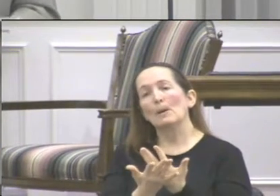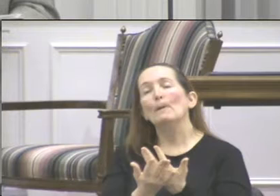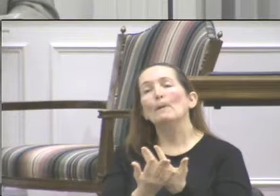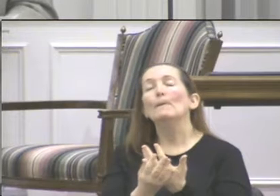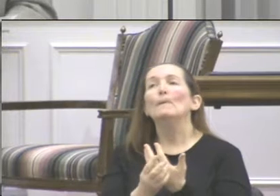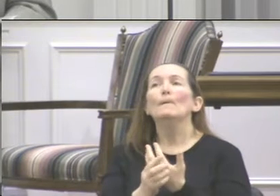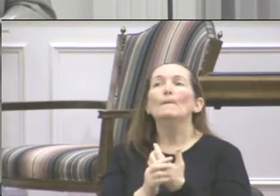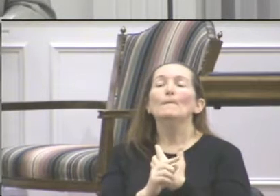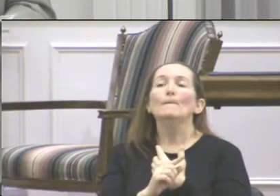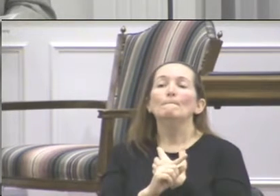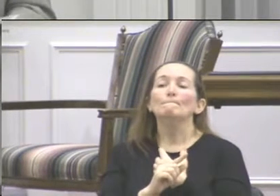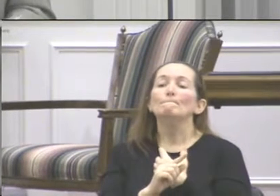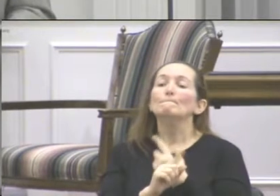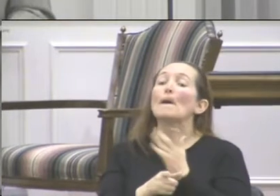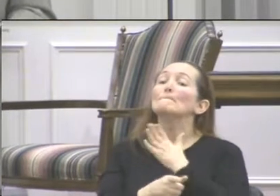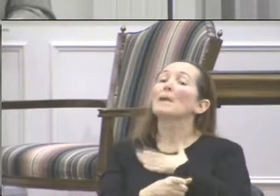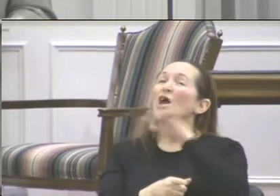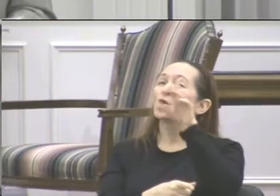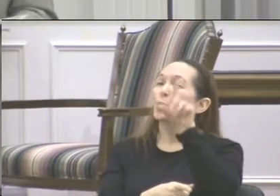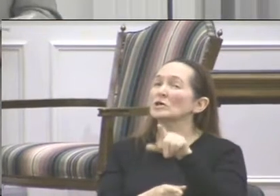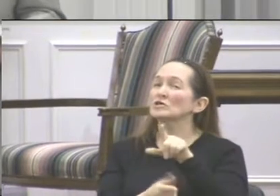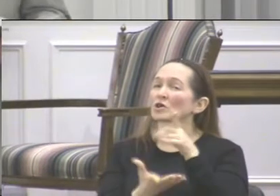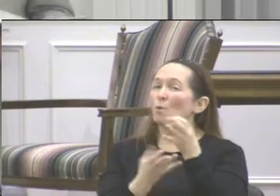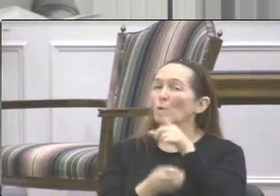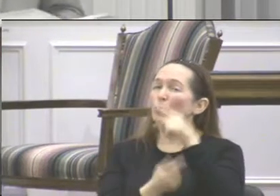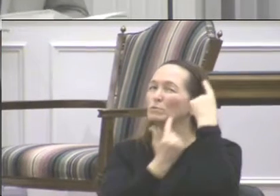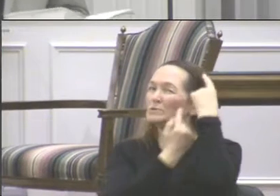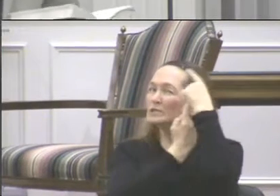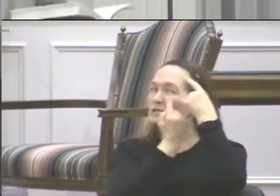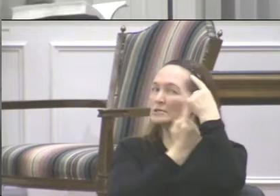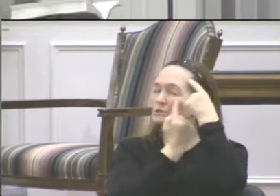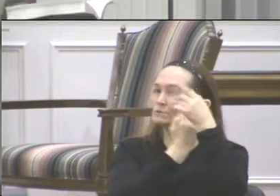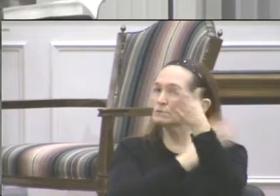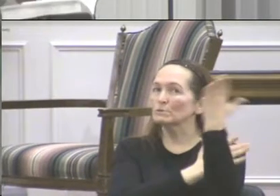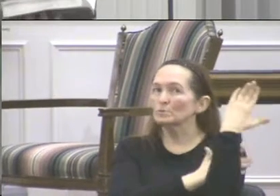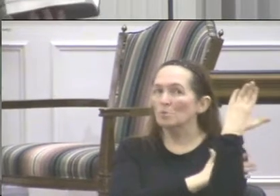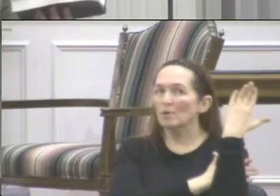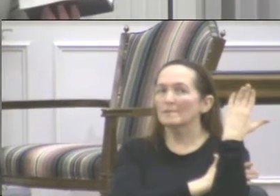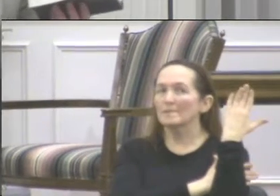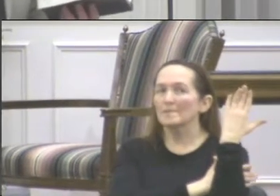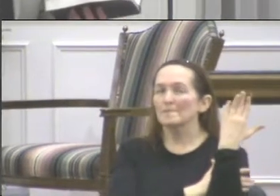But my question, I want you to consider this,